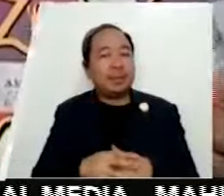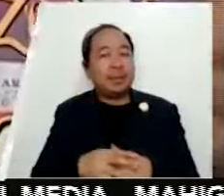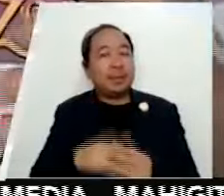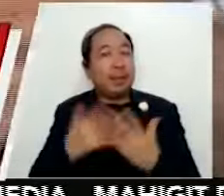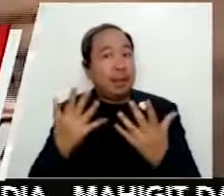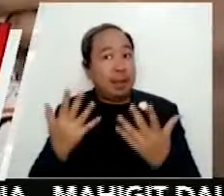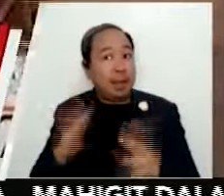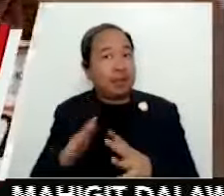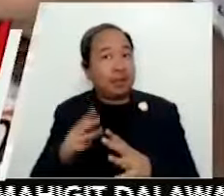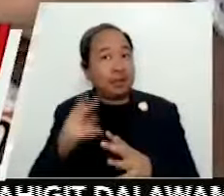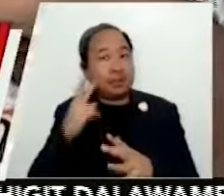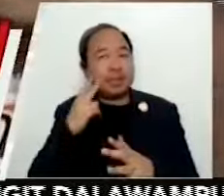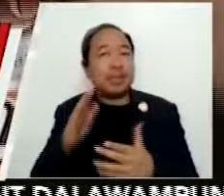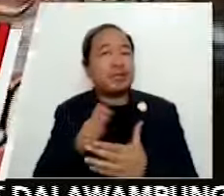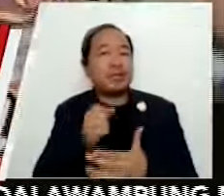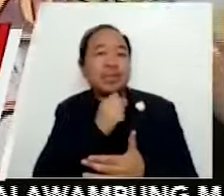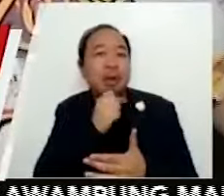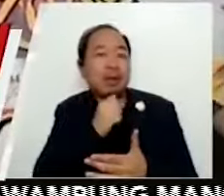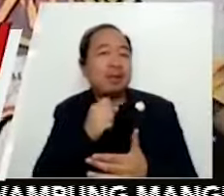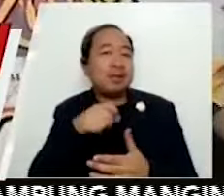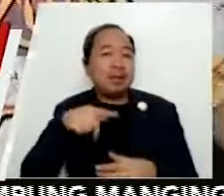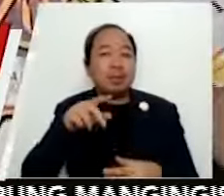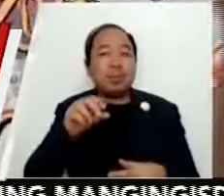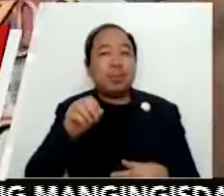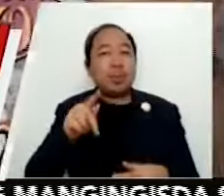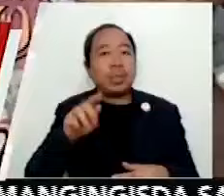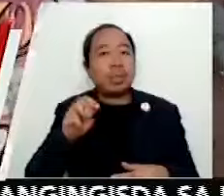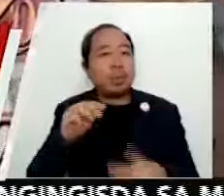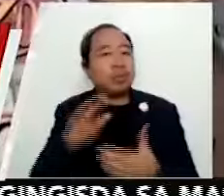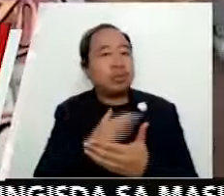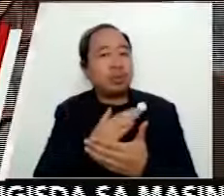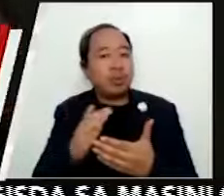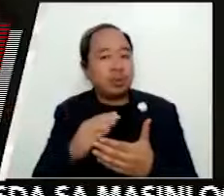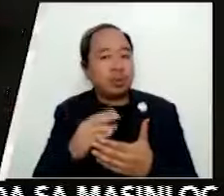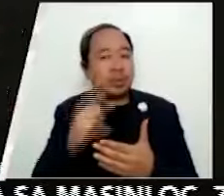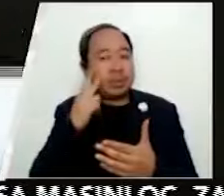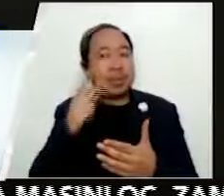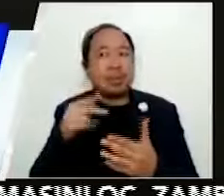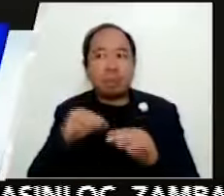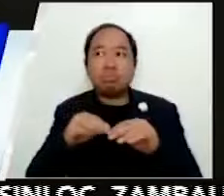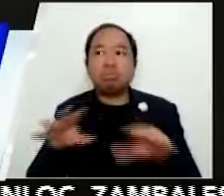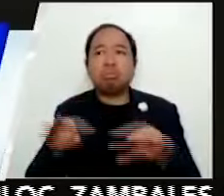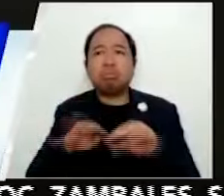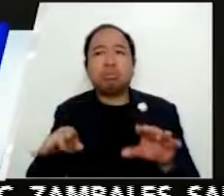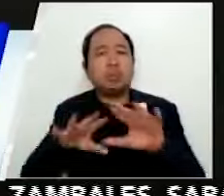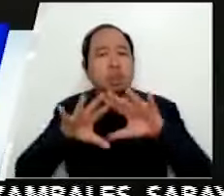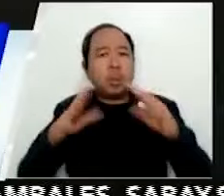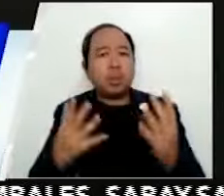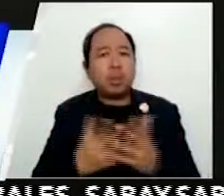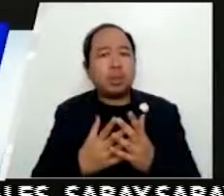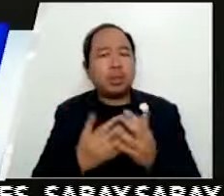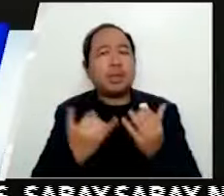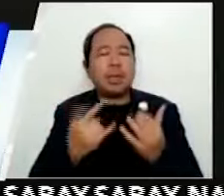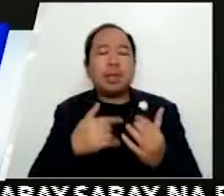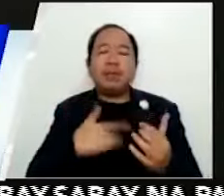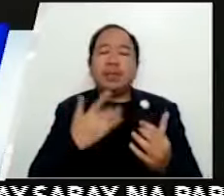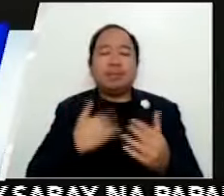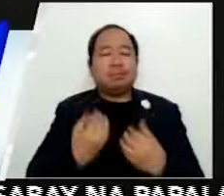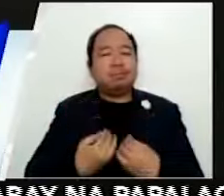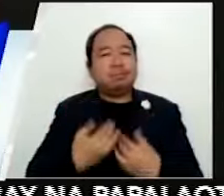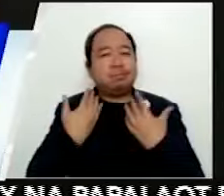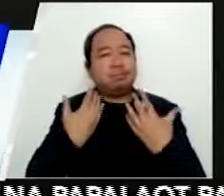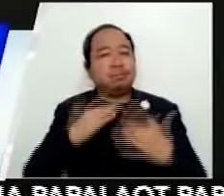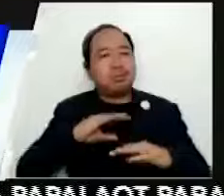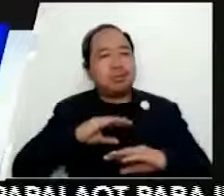Pokemon theme song and I saw that it was doing so well in the world, the satisfaction that I have made this